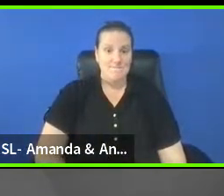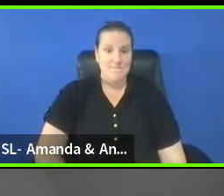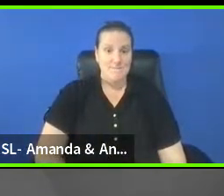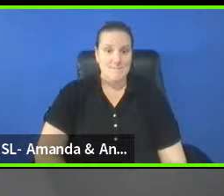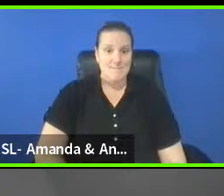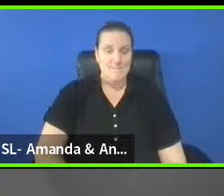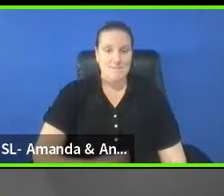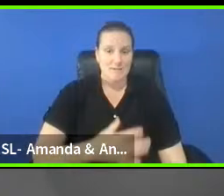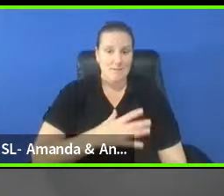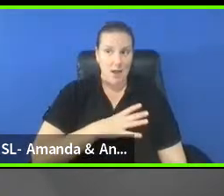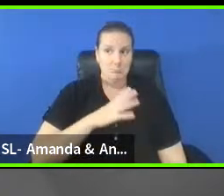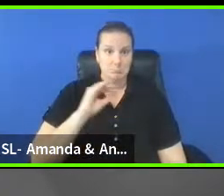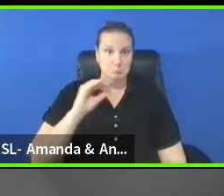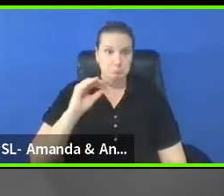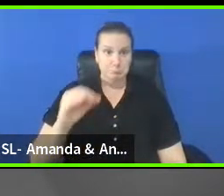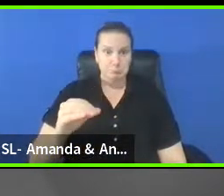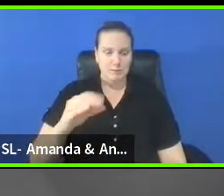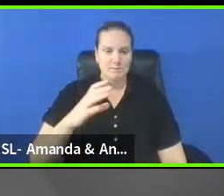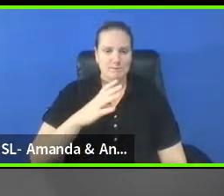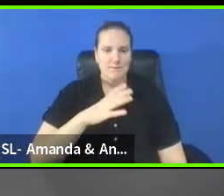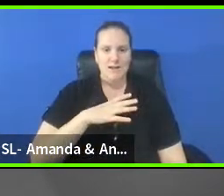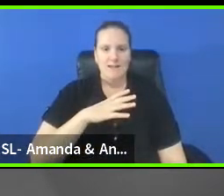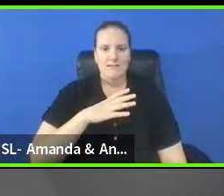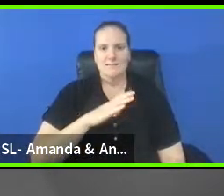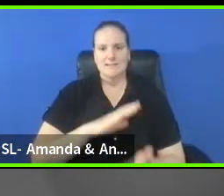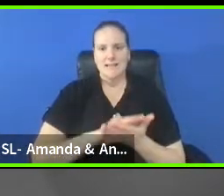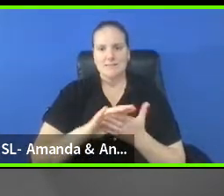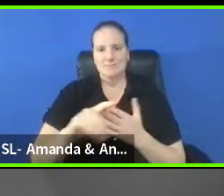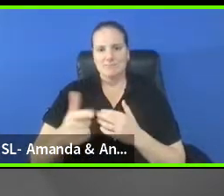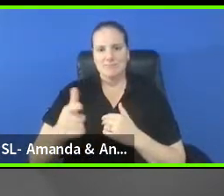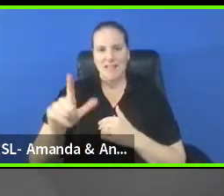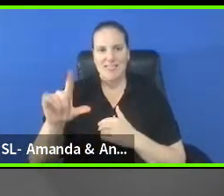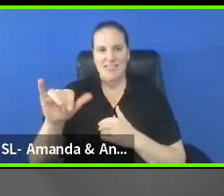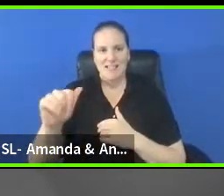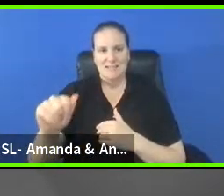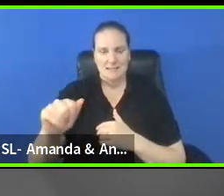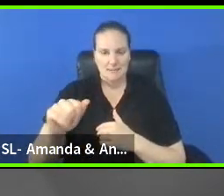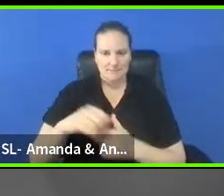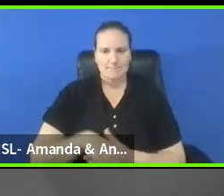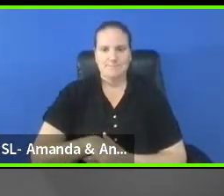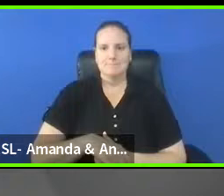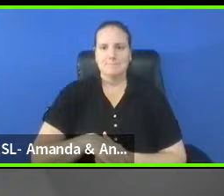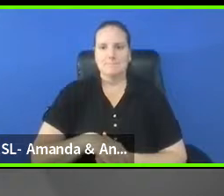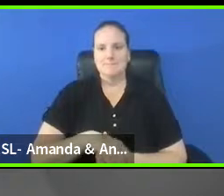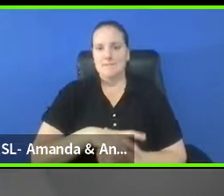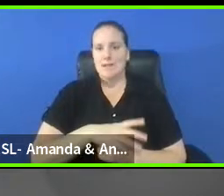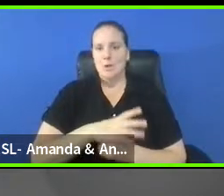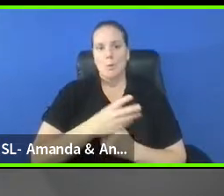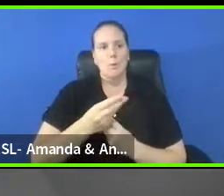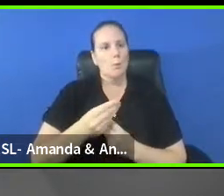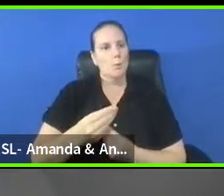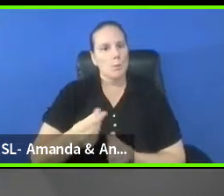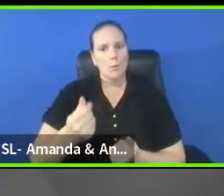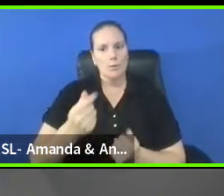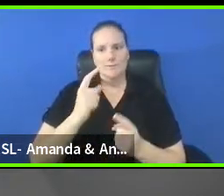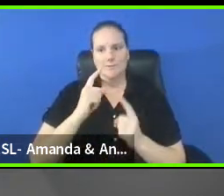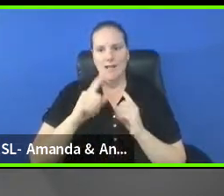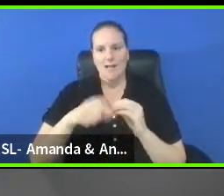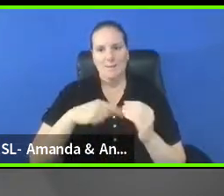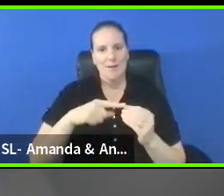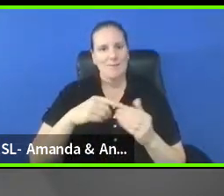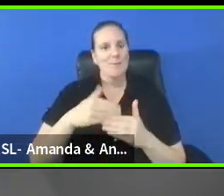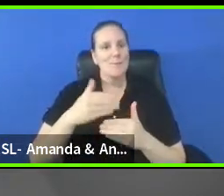All right, seeing none, we have a smooth handoff to Lisa, who is going to seamlessly talk about